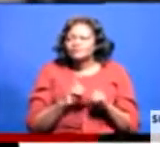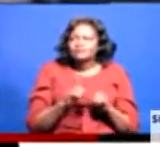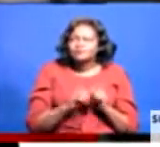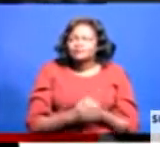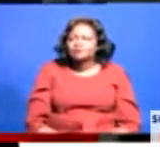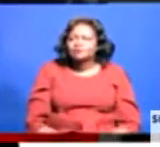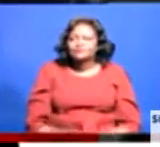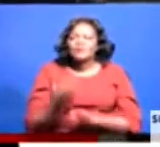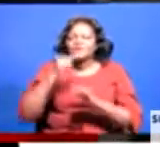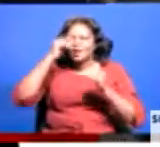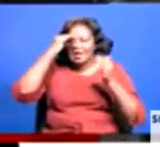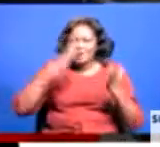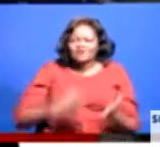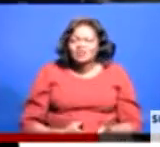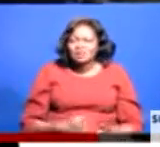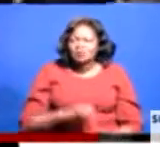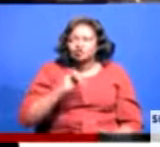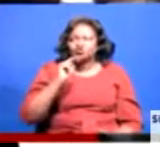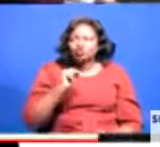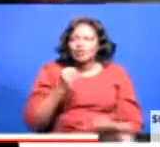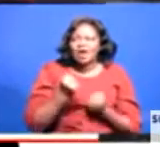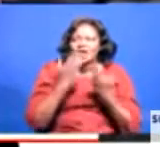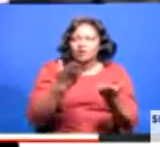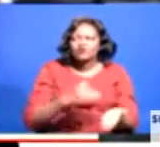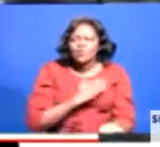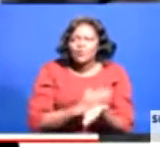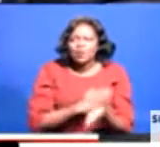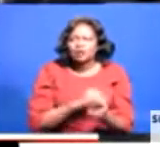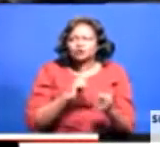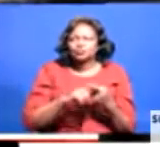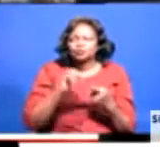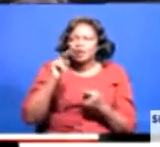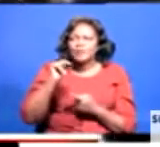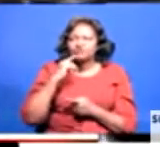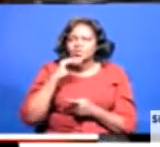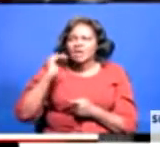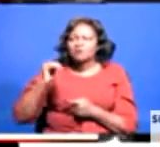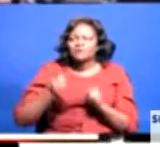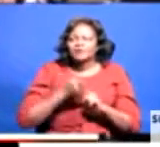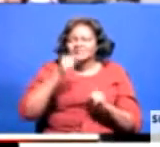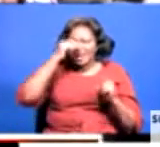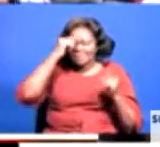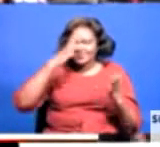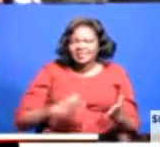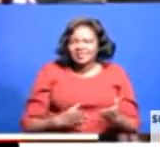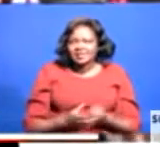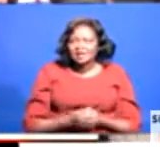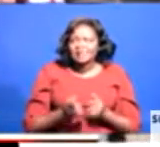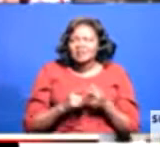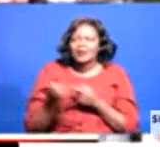former Governor John Lonyangapuo handed over power to Simon Kachapin, who was the county's first governor, and made a